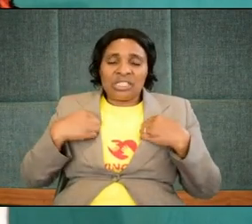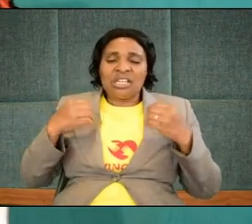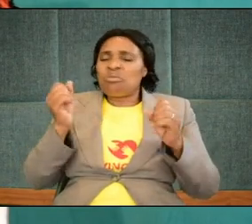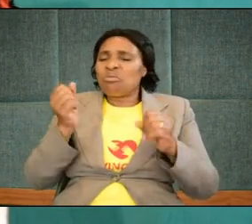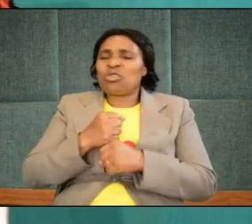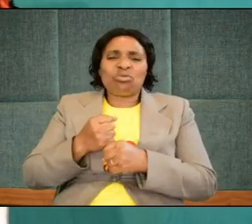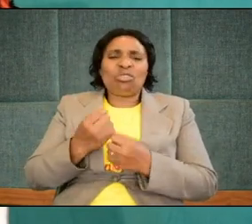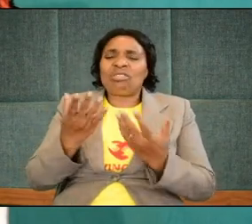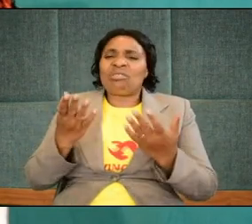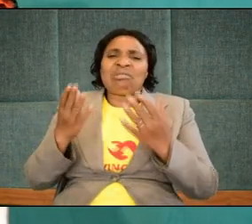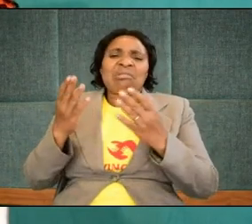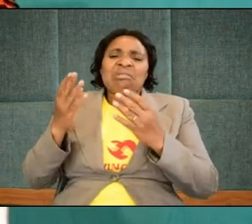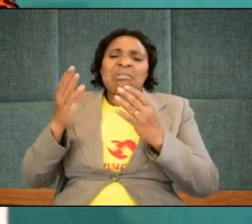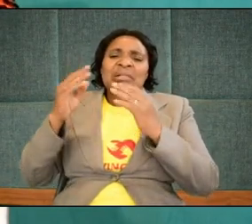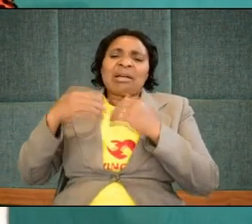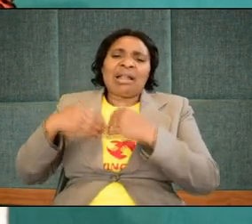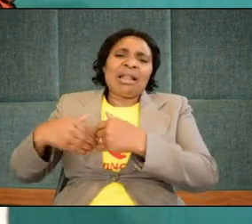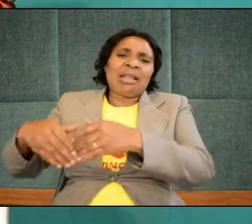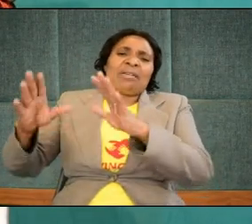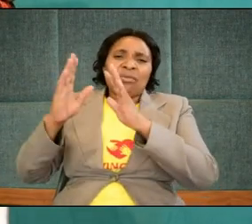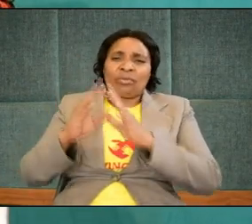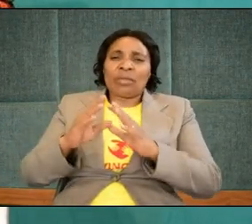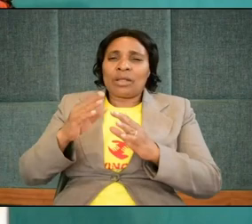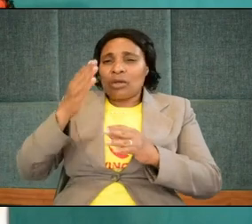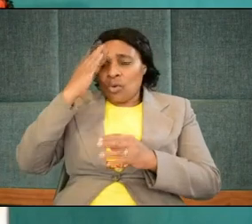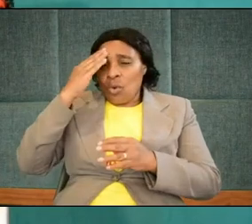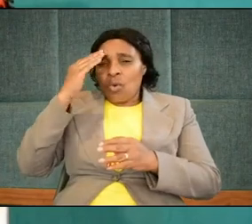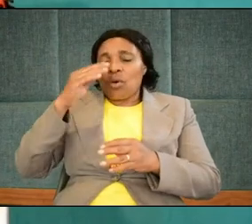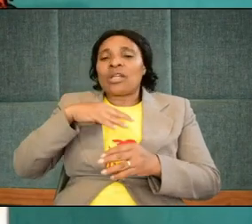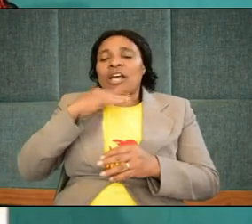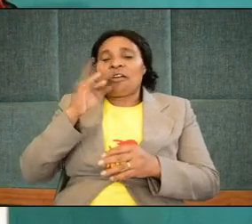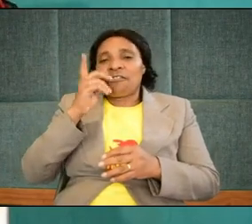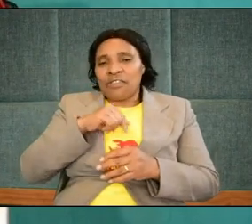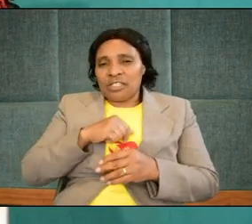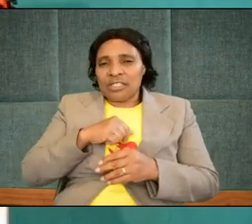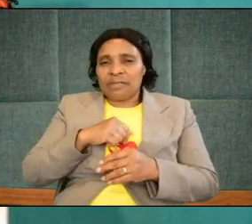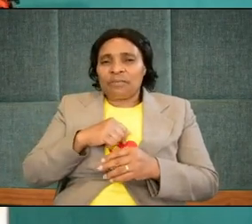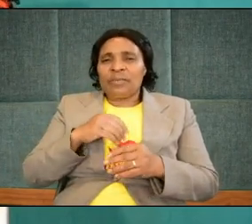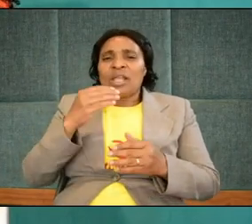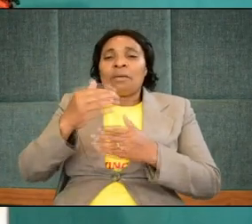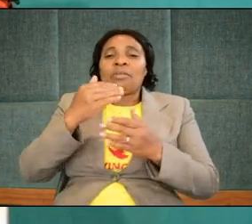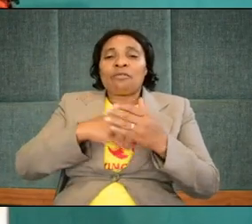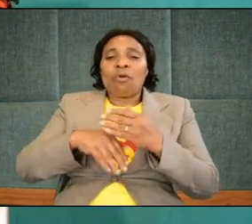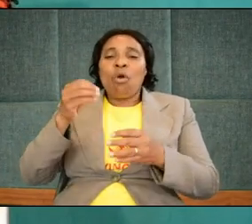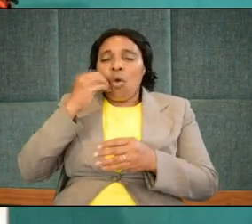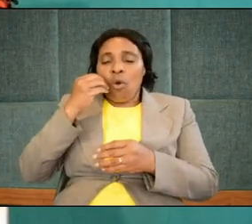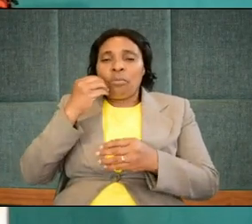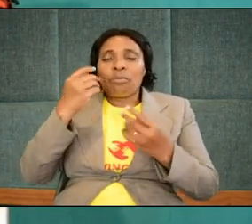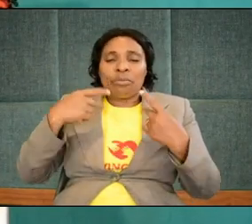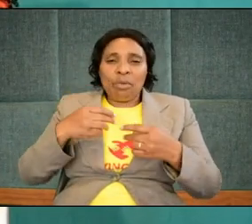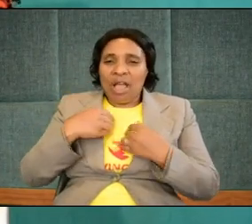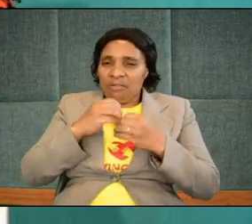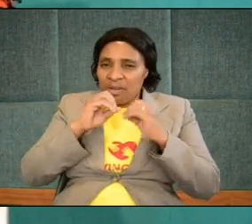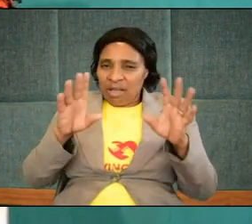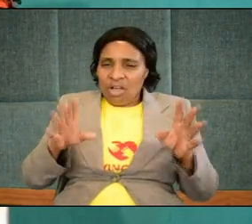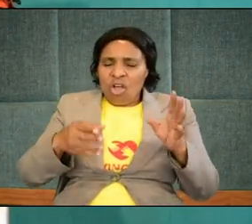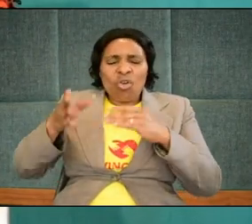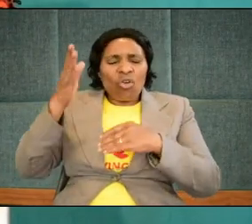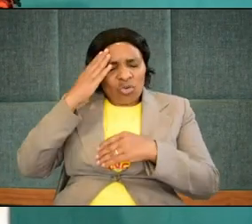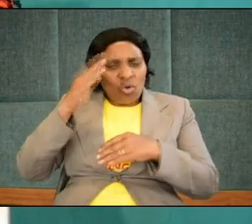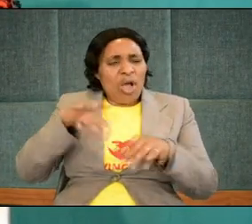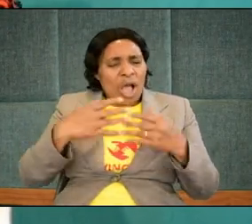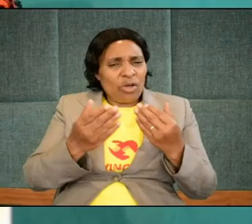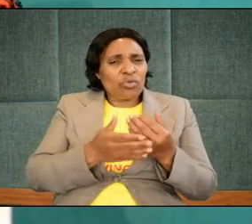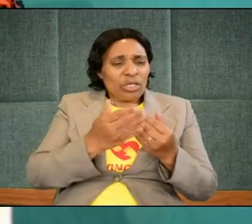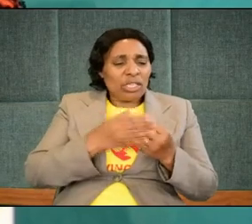that we will, you know, die. So when, even for the homeless people out there, like God knows how to take care of